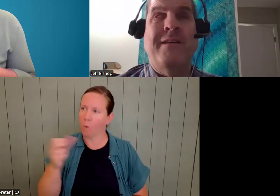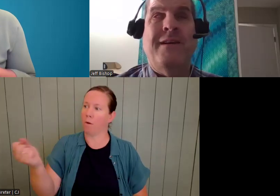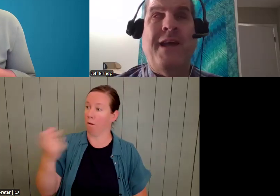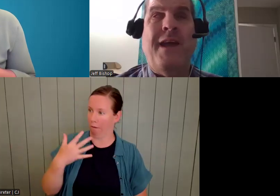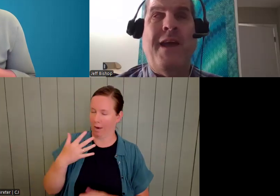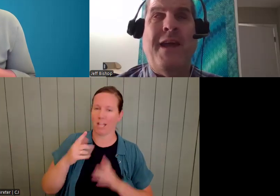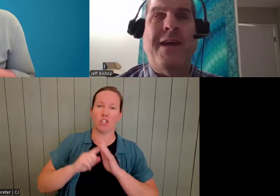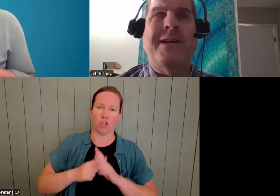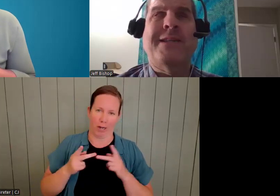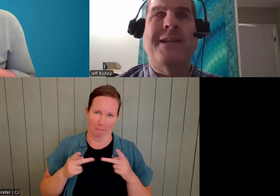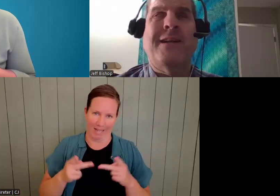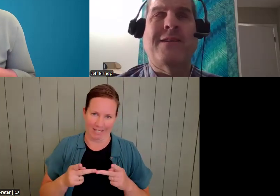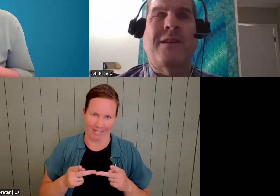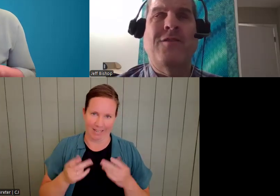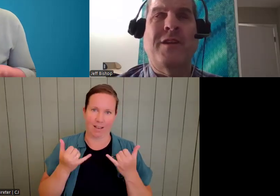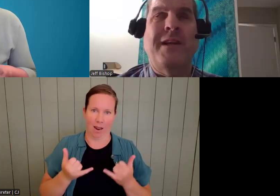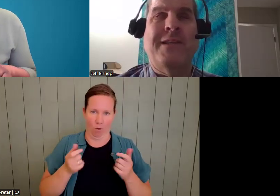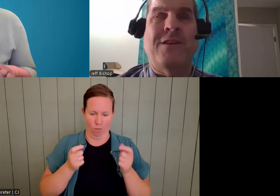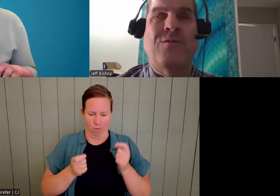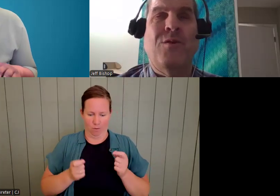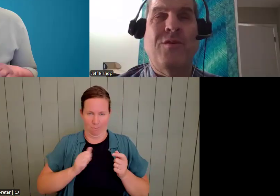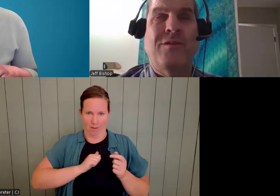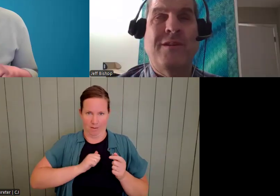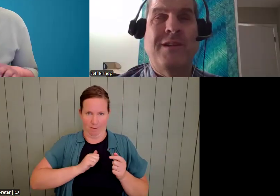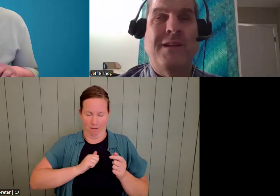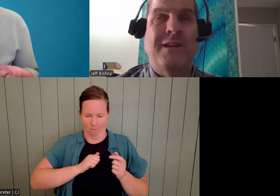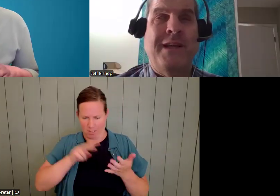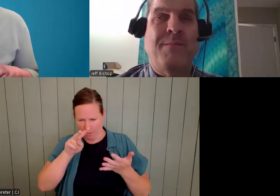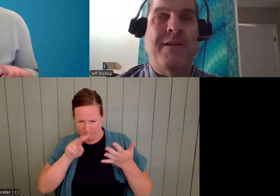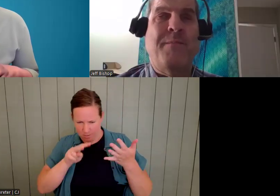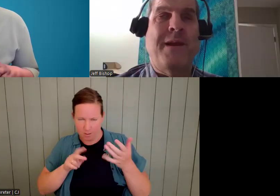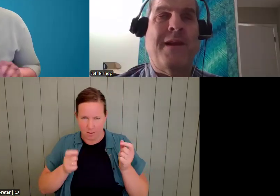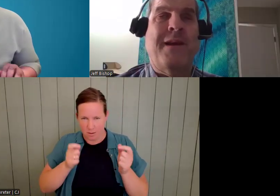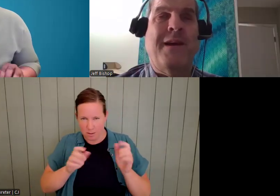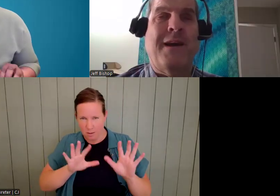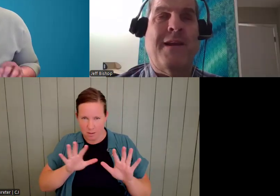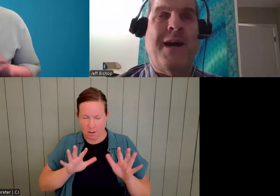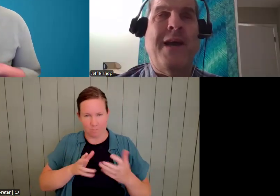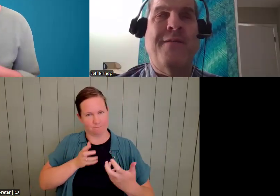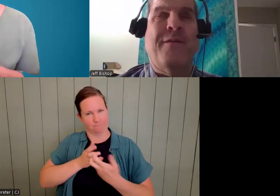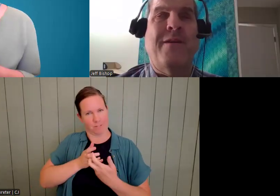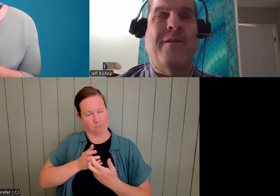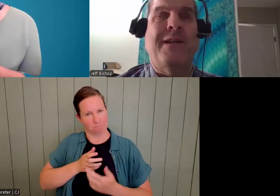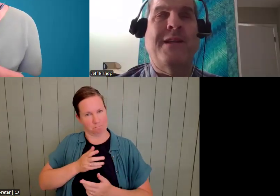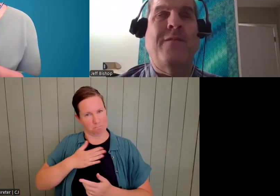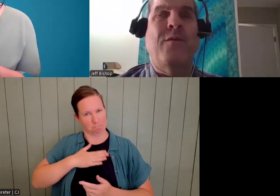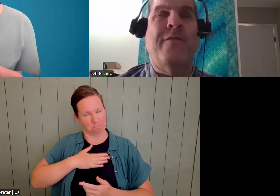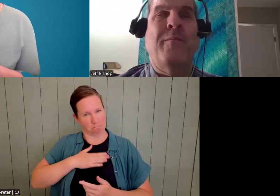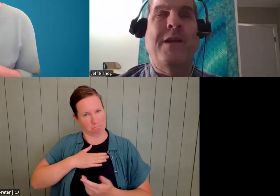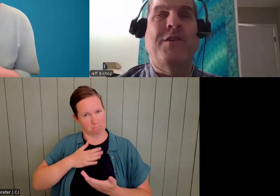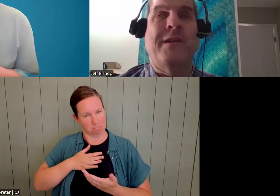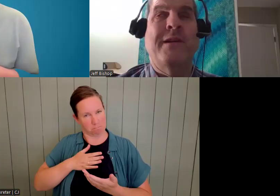right? AI is not a solution, it's a tool. It's meant to be a guide for you, or at least to